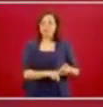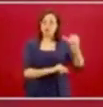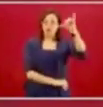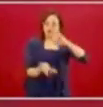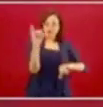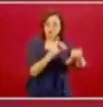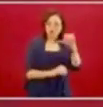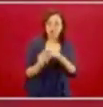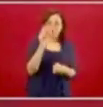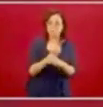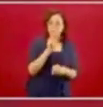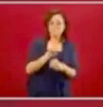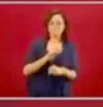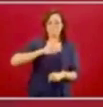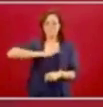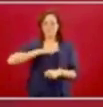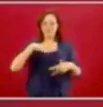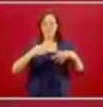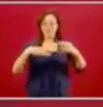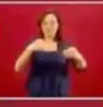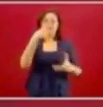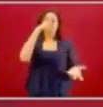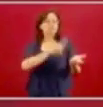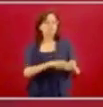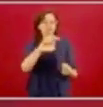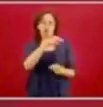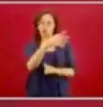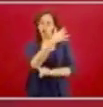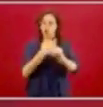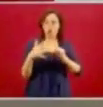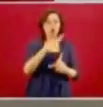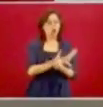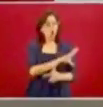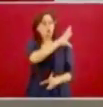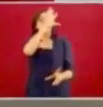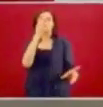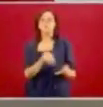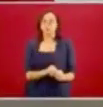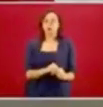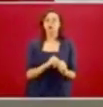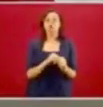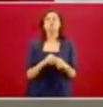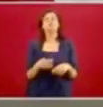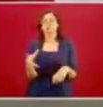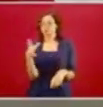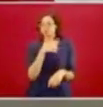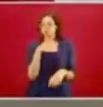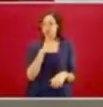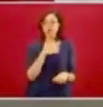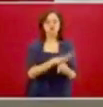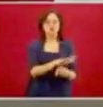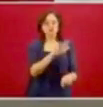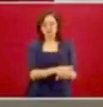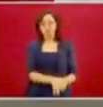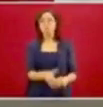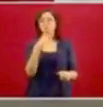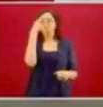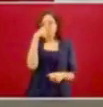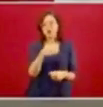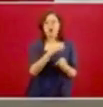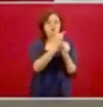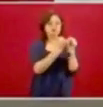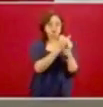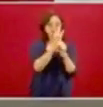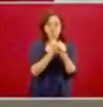you that the La Raza Hospital was one of the first sites in which we established an